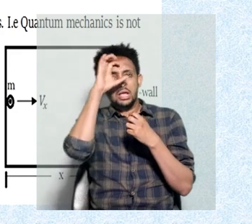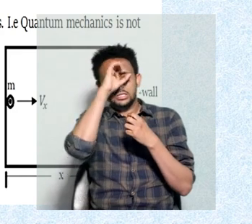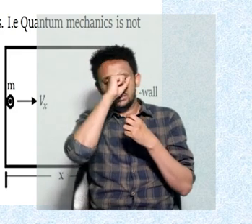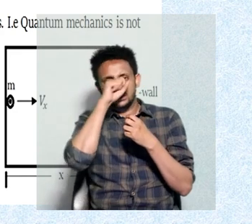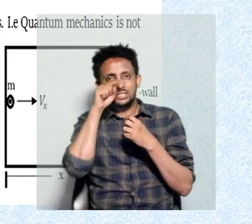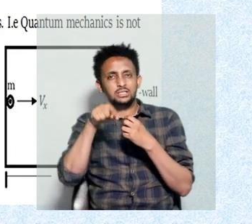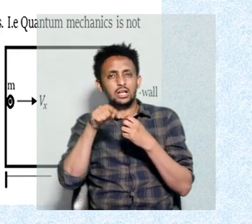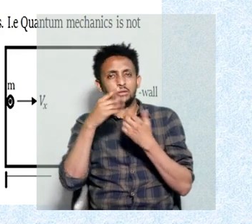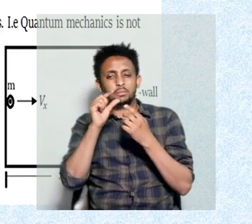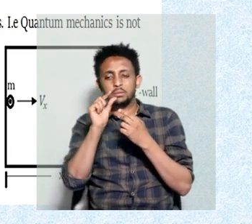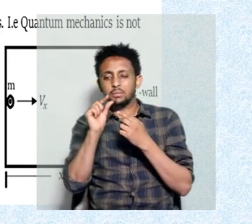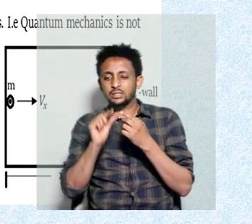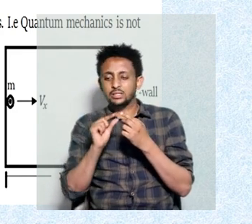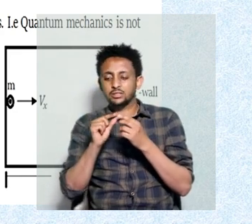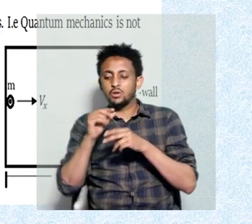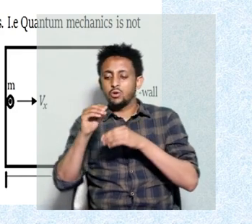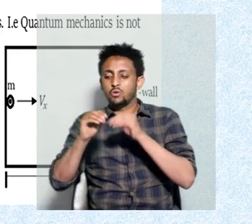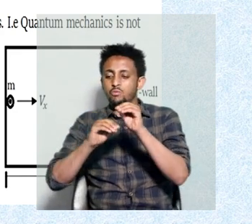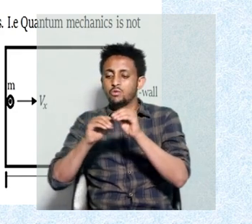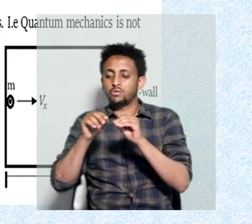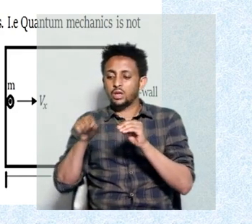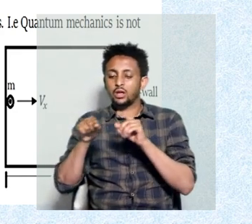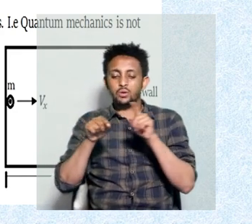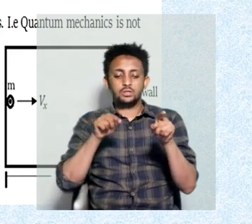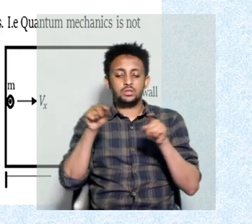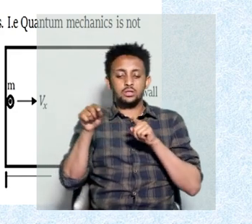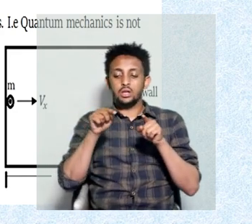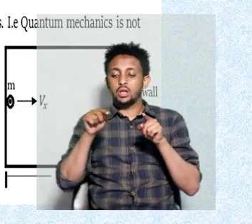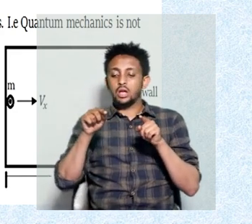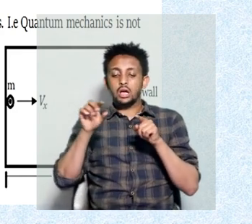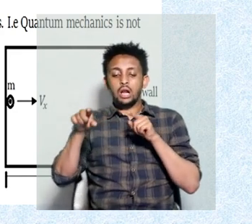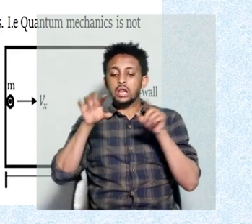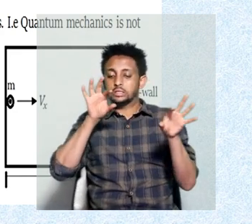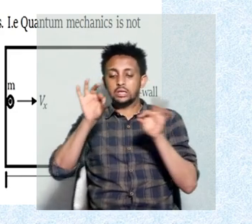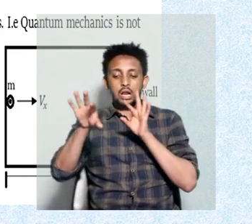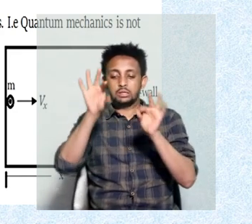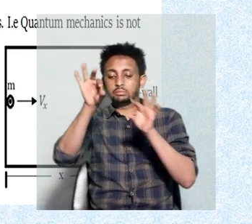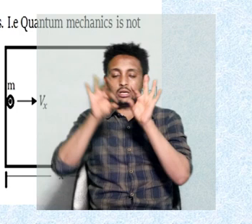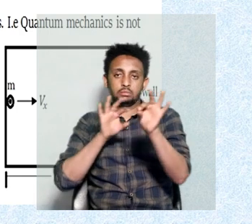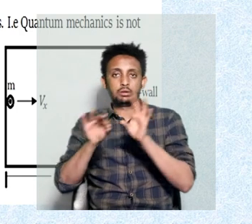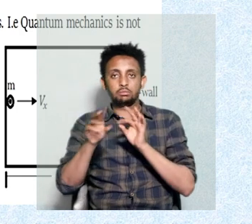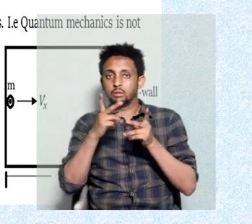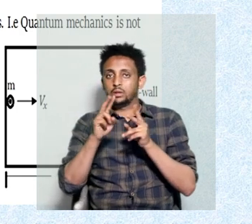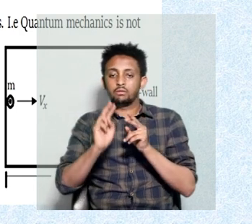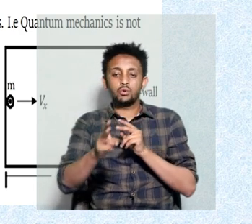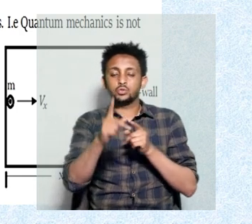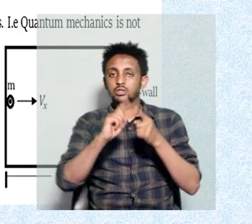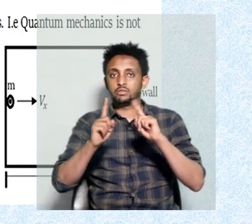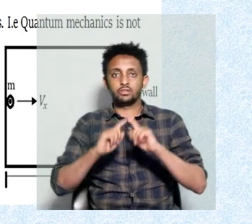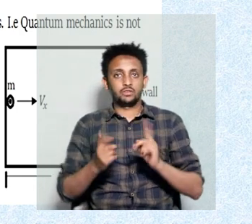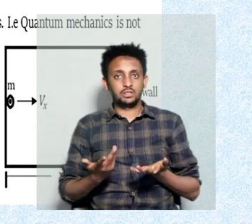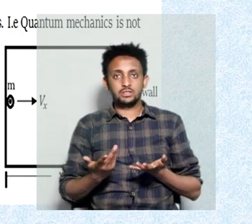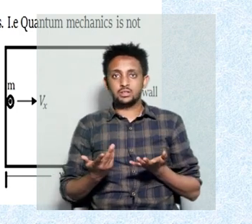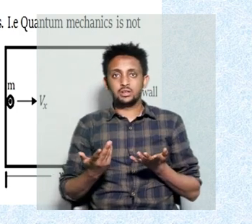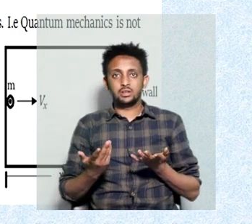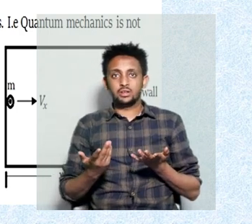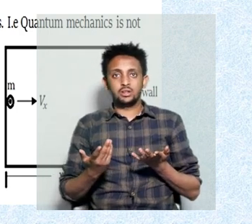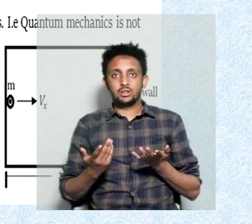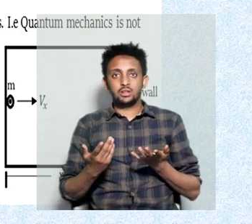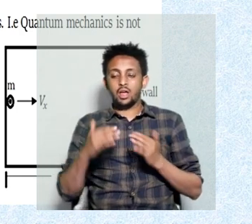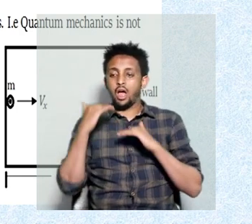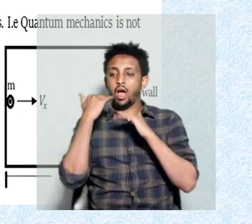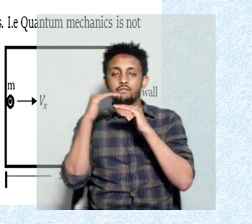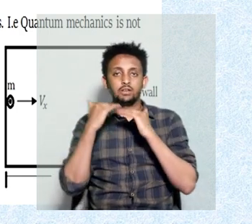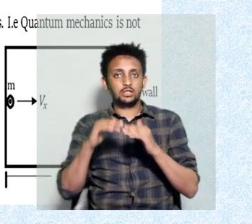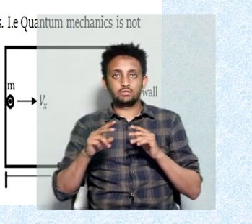that the particles are moving here and there with random velocity. Their velocity is different. But the average